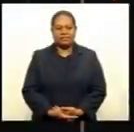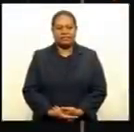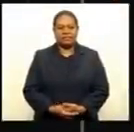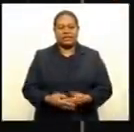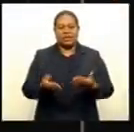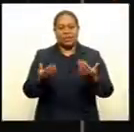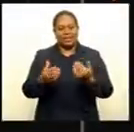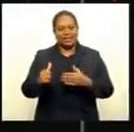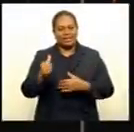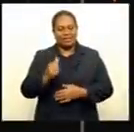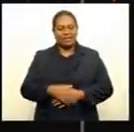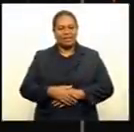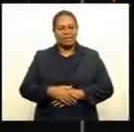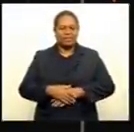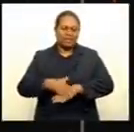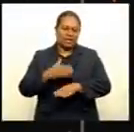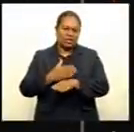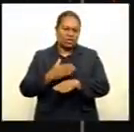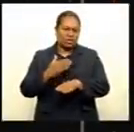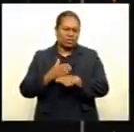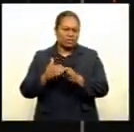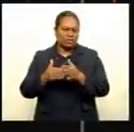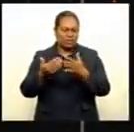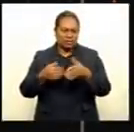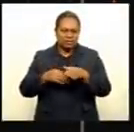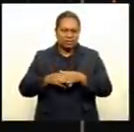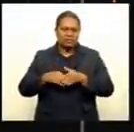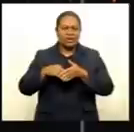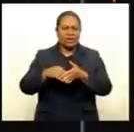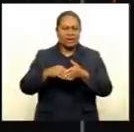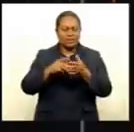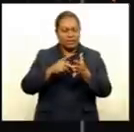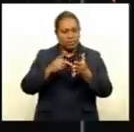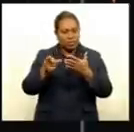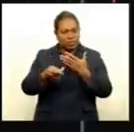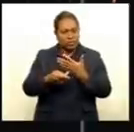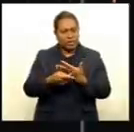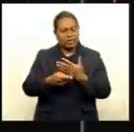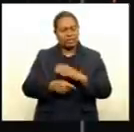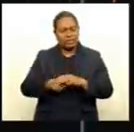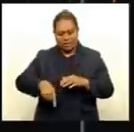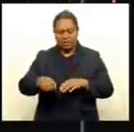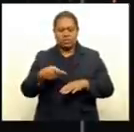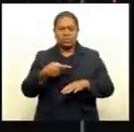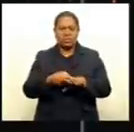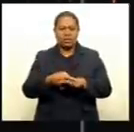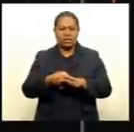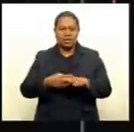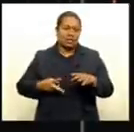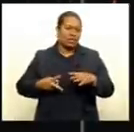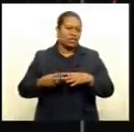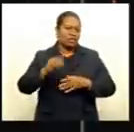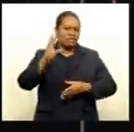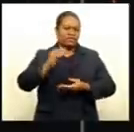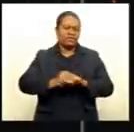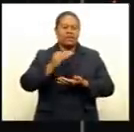Welcome back. The Jobs for Nature Rehabilitation Program that was launched earlier this week has a total budget of